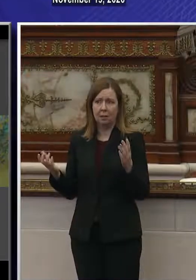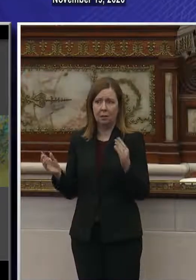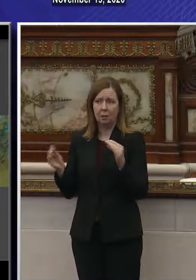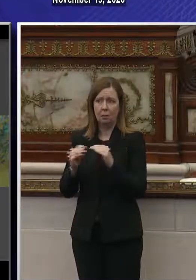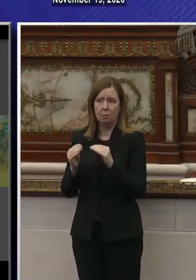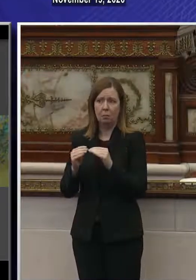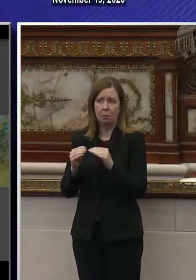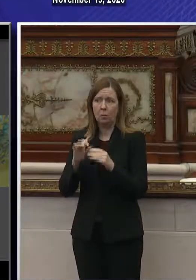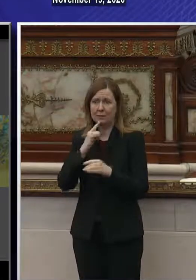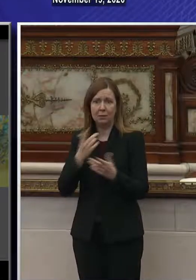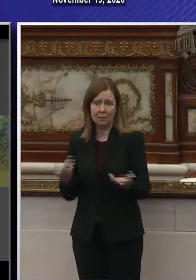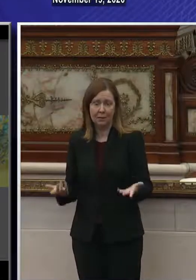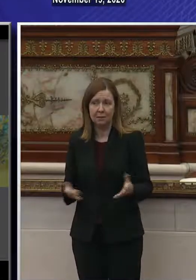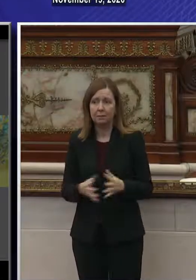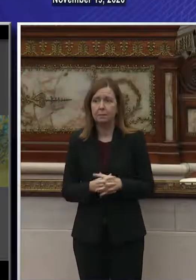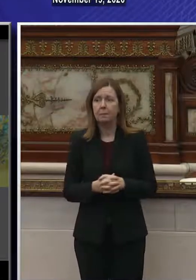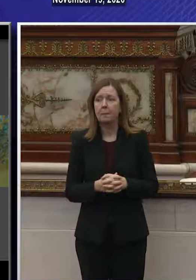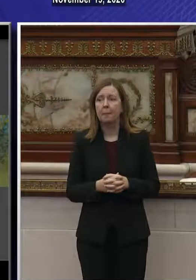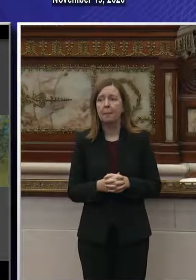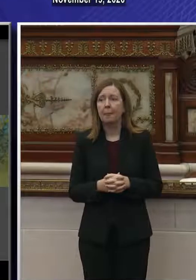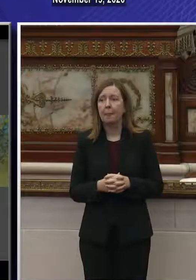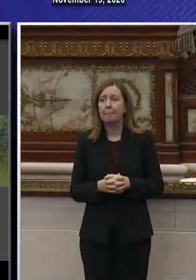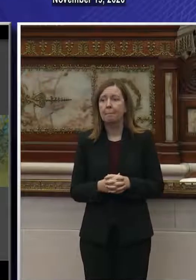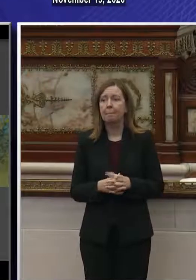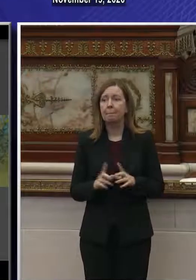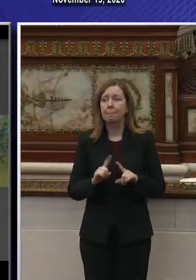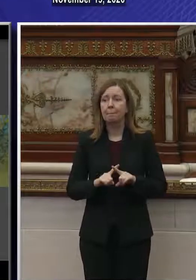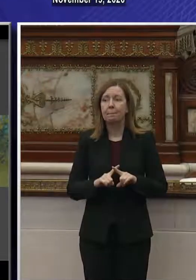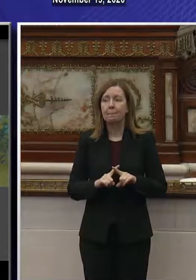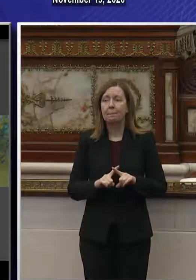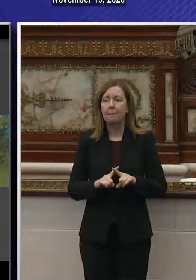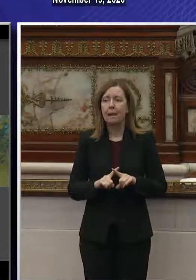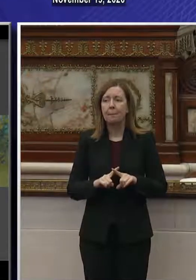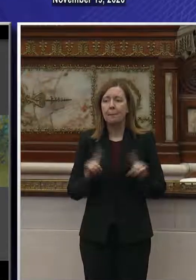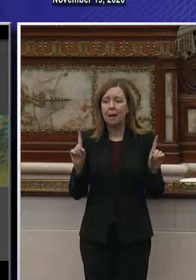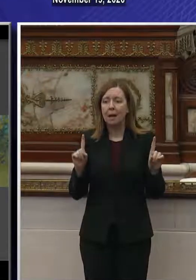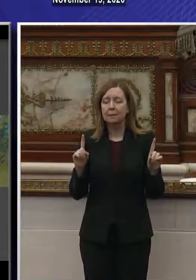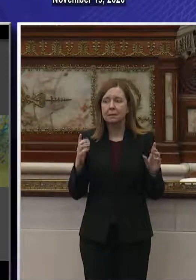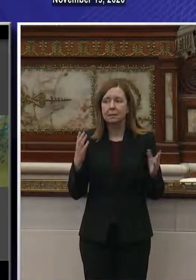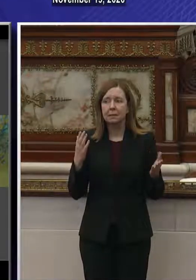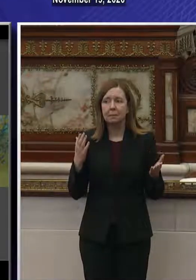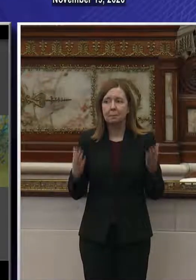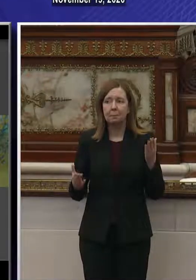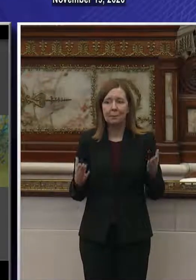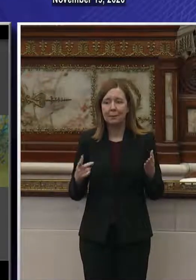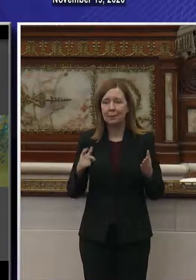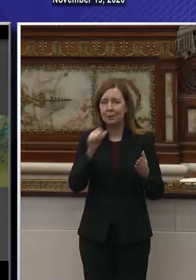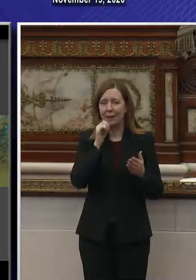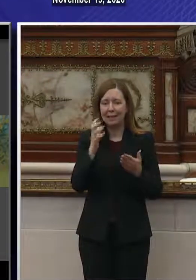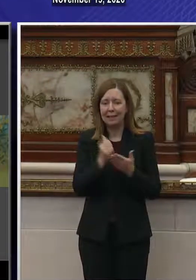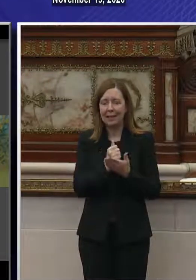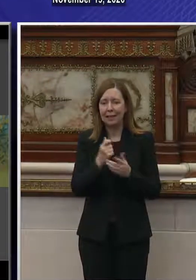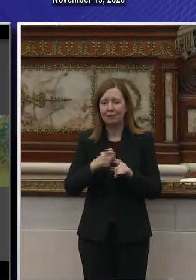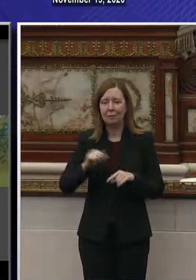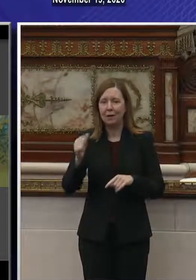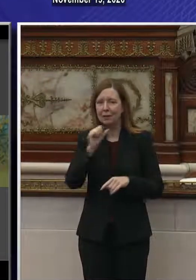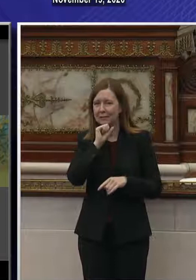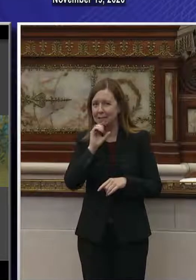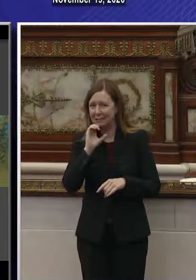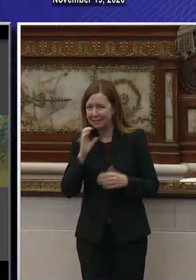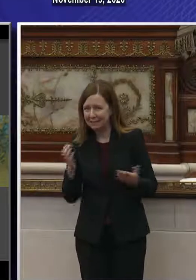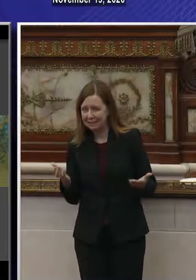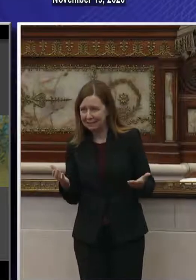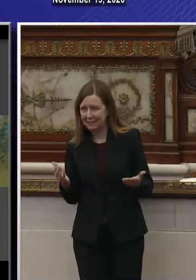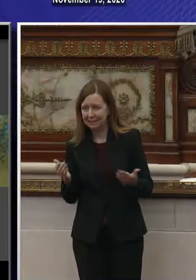more serious. But they may not be getting it from other seniors that